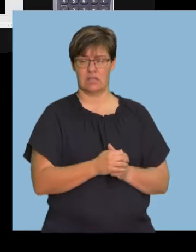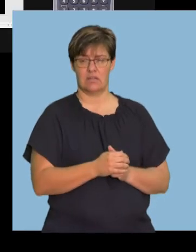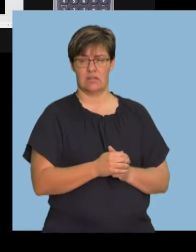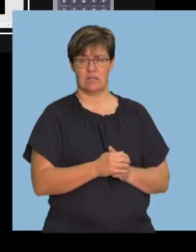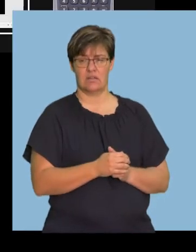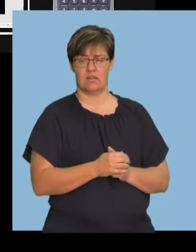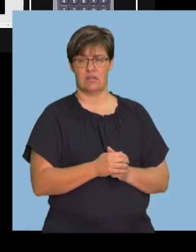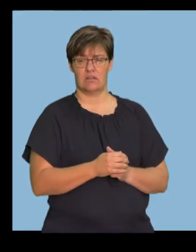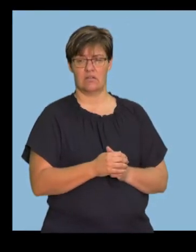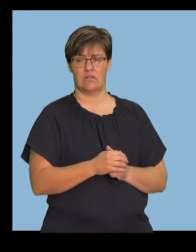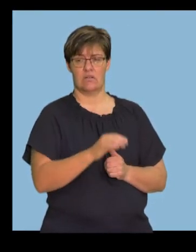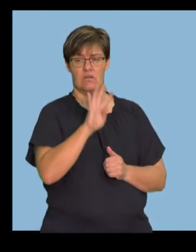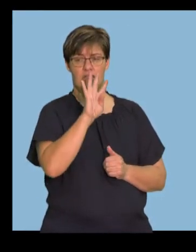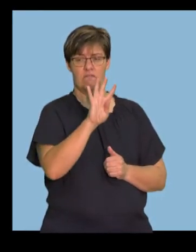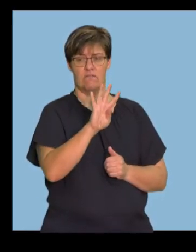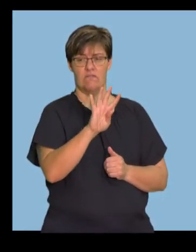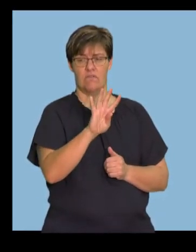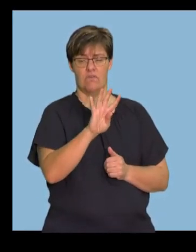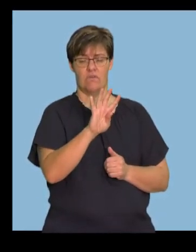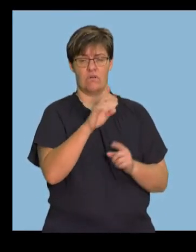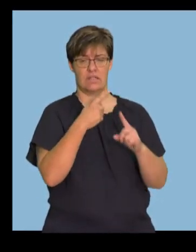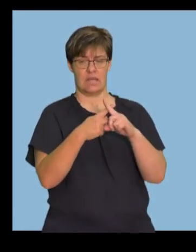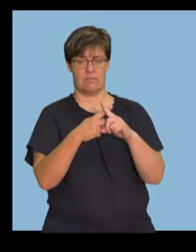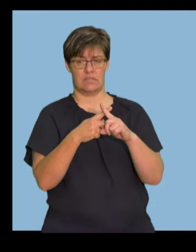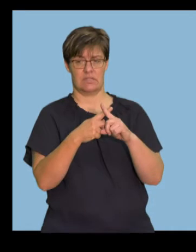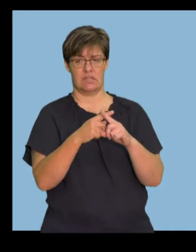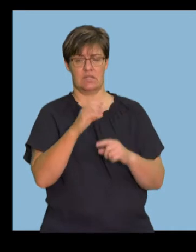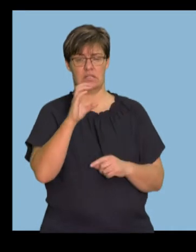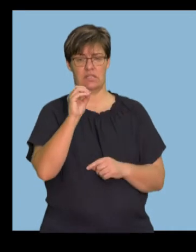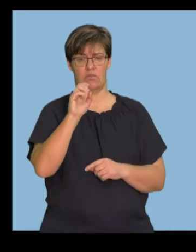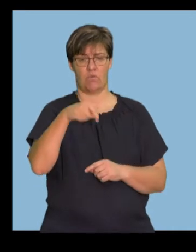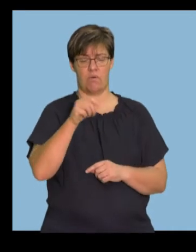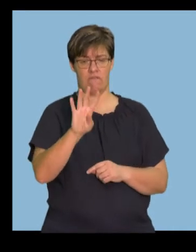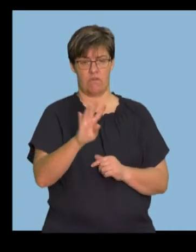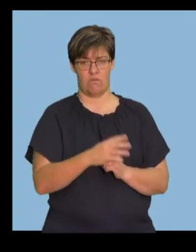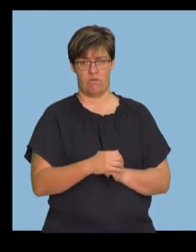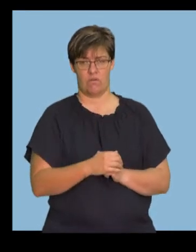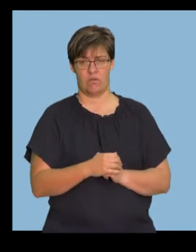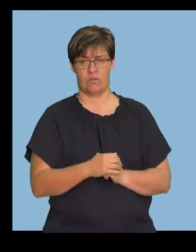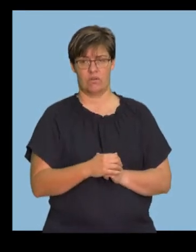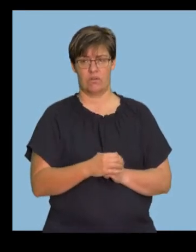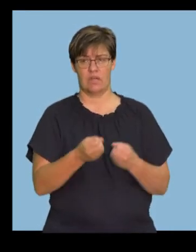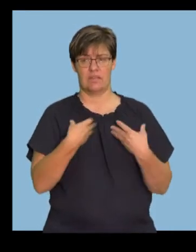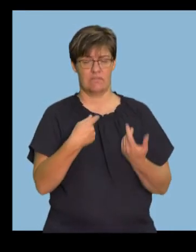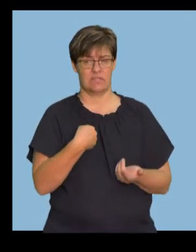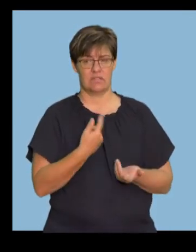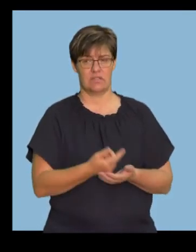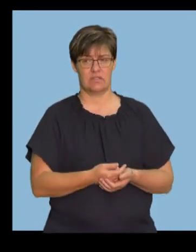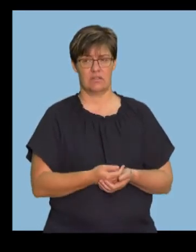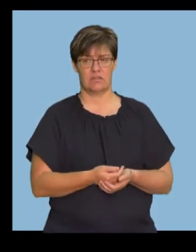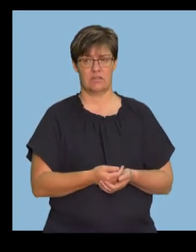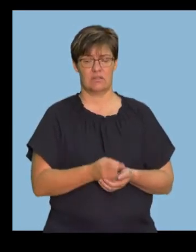our calculator, would get something like 4 multiplied by 0.4,